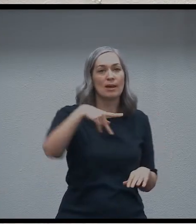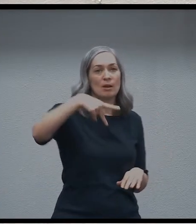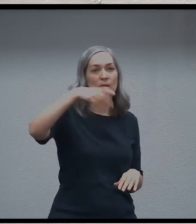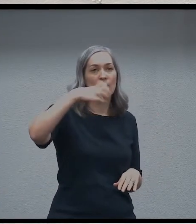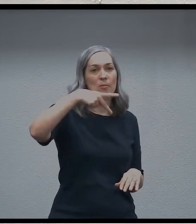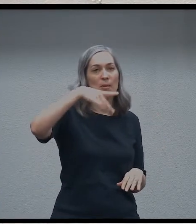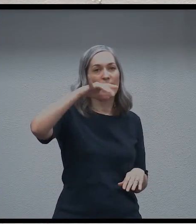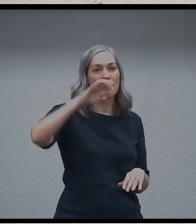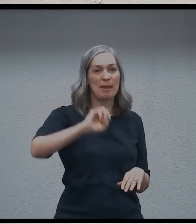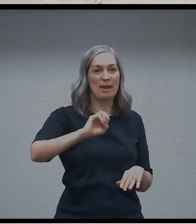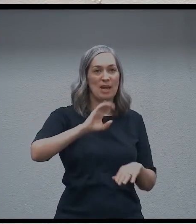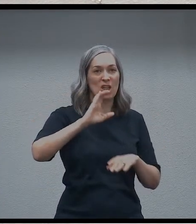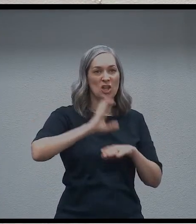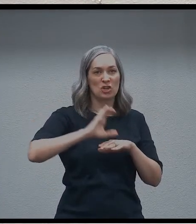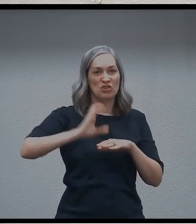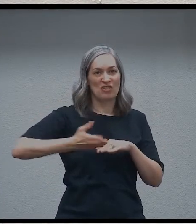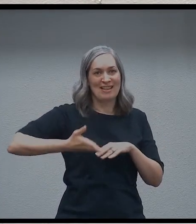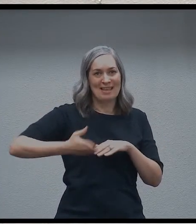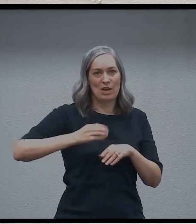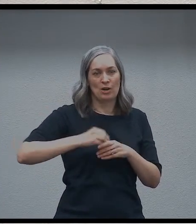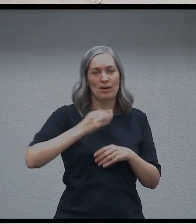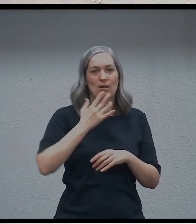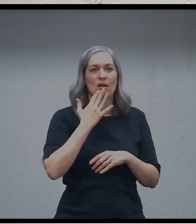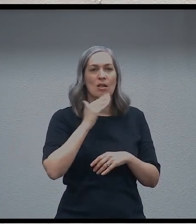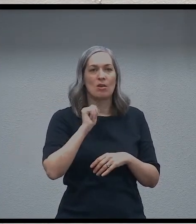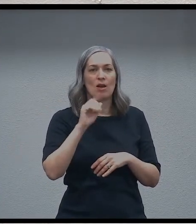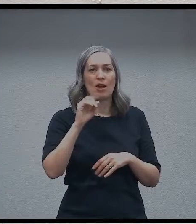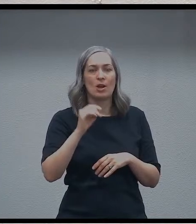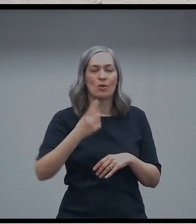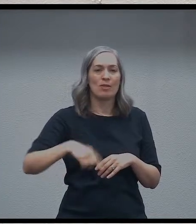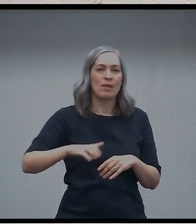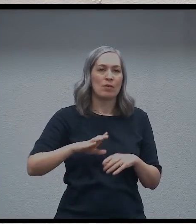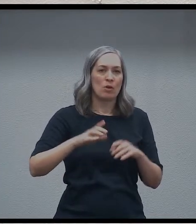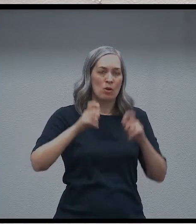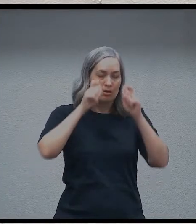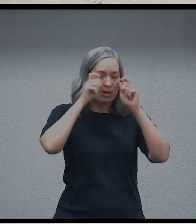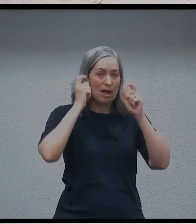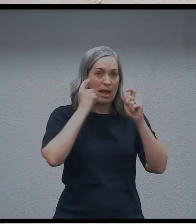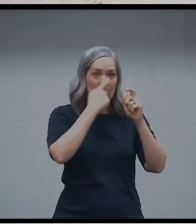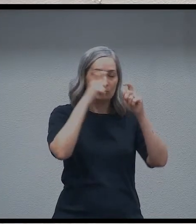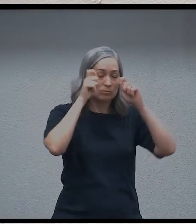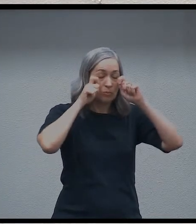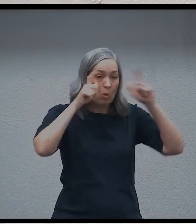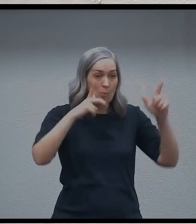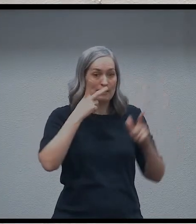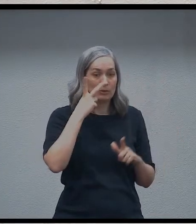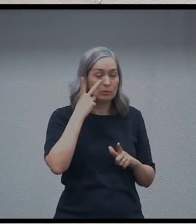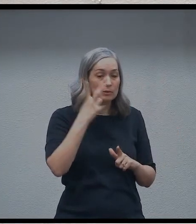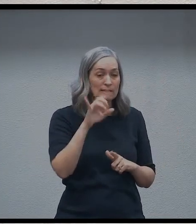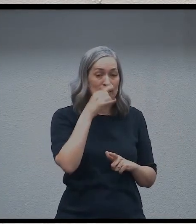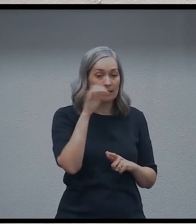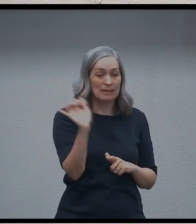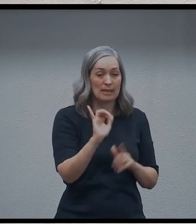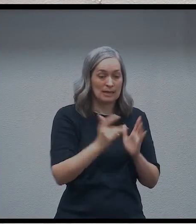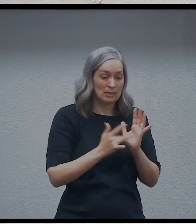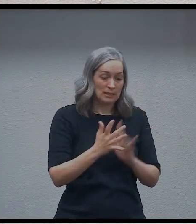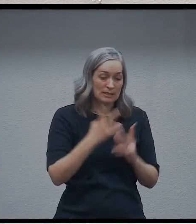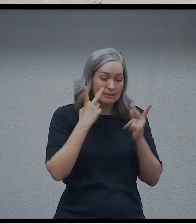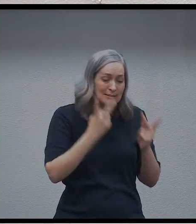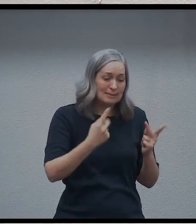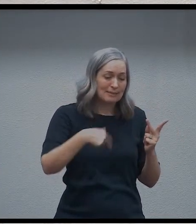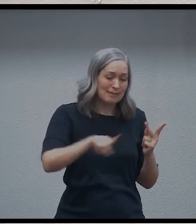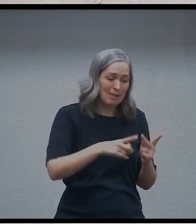Colorado have opened their eyes to see these kids like Jesus has seen them. And I think that's the